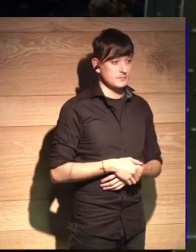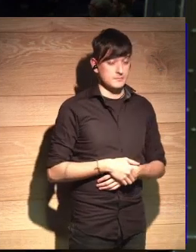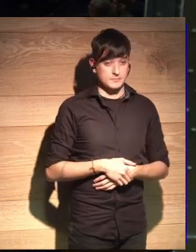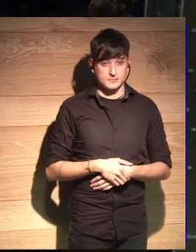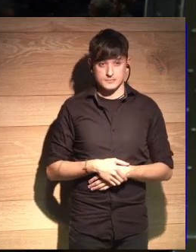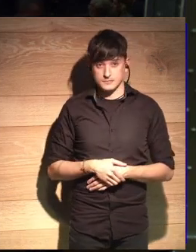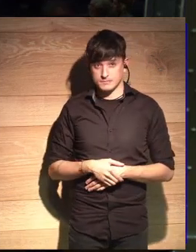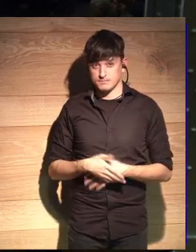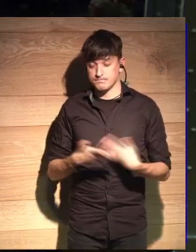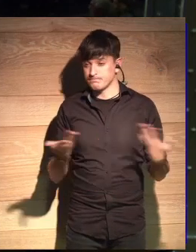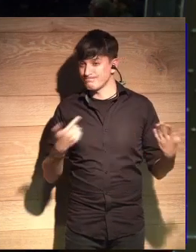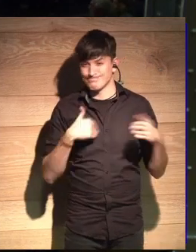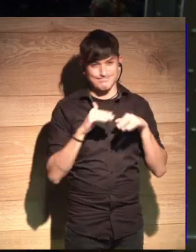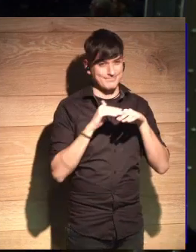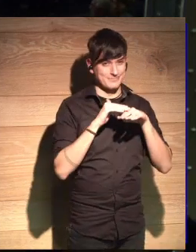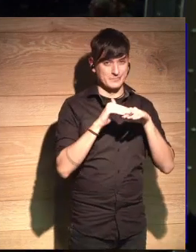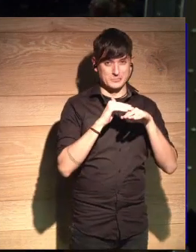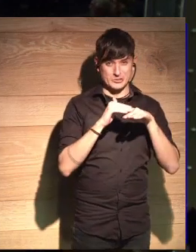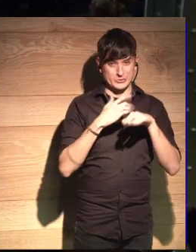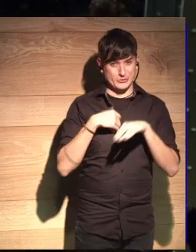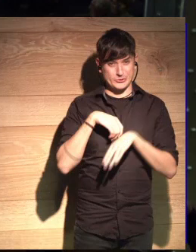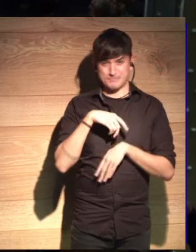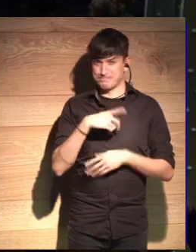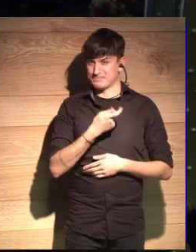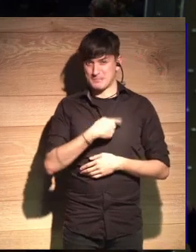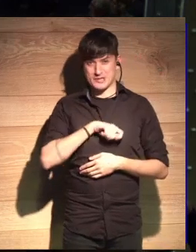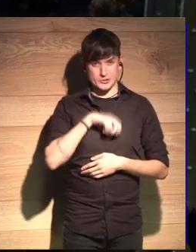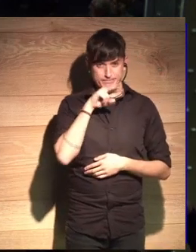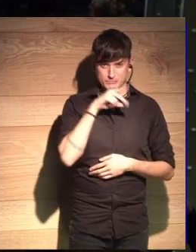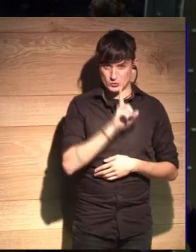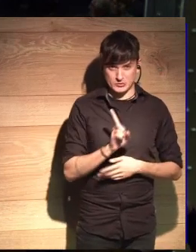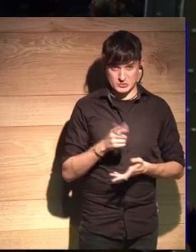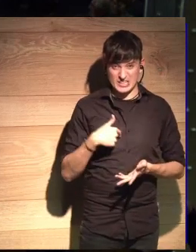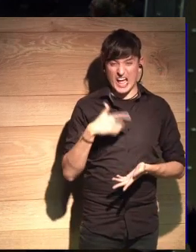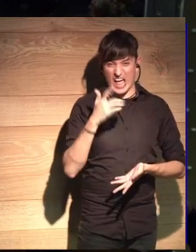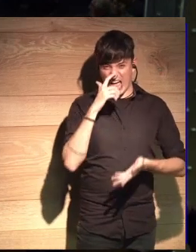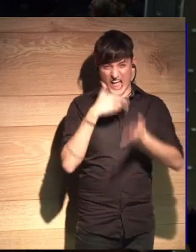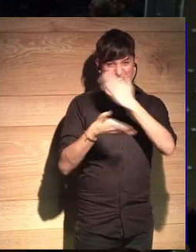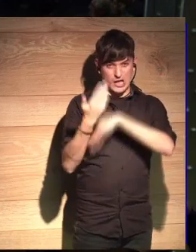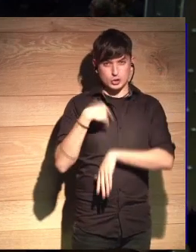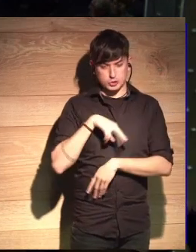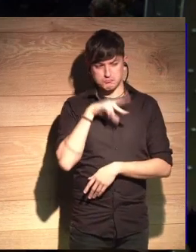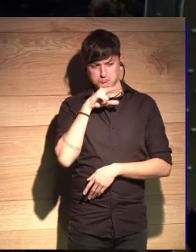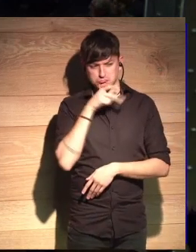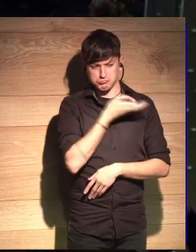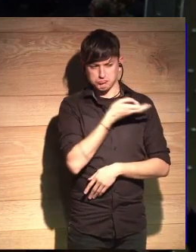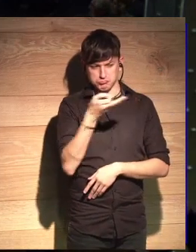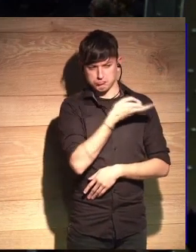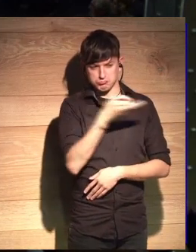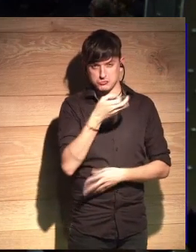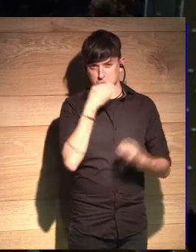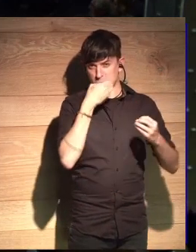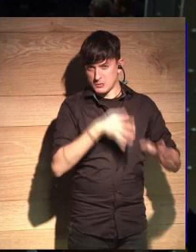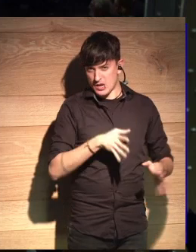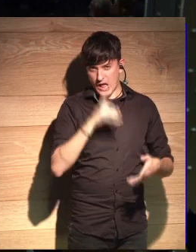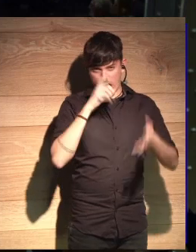I apologize for not speaking Spanish. I used to be fluent in Spanish. I lived